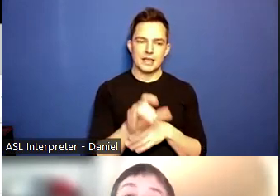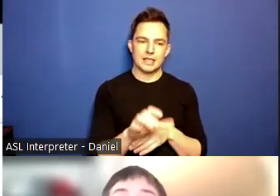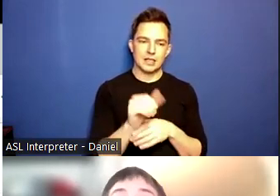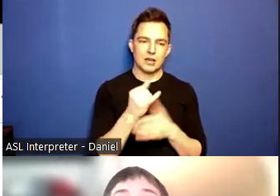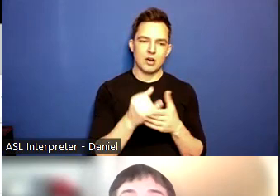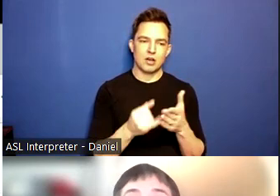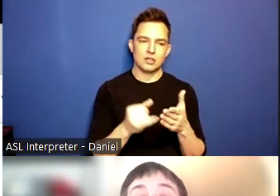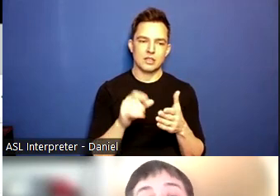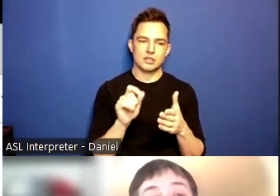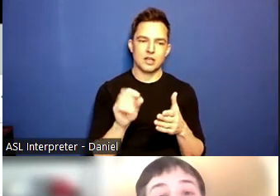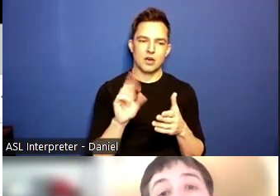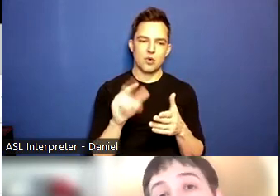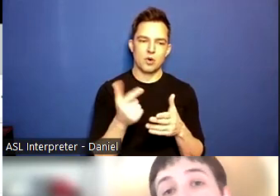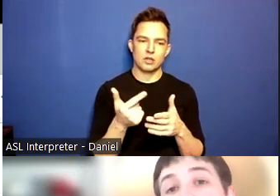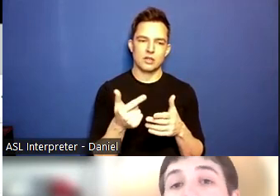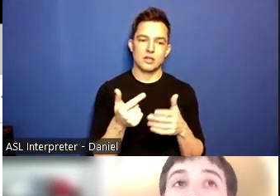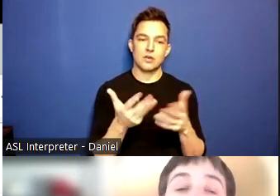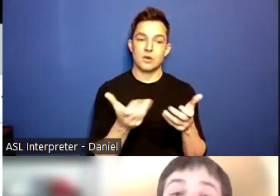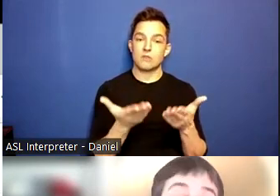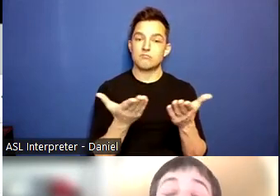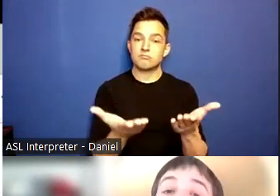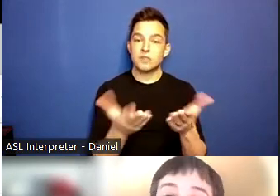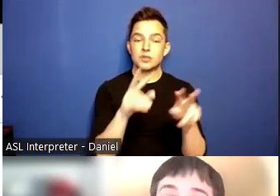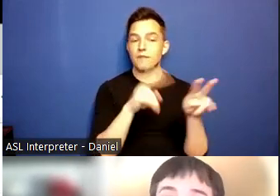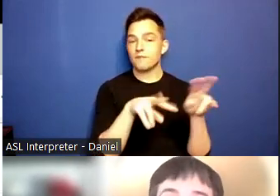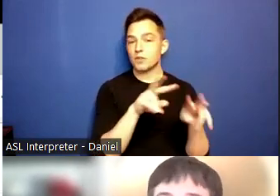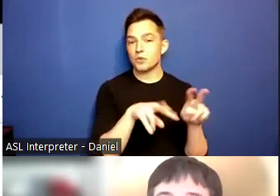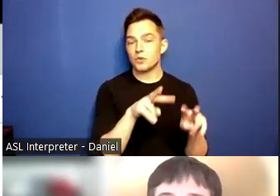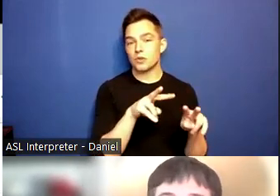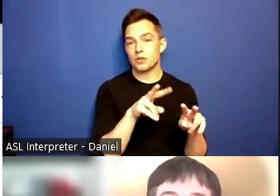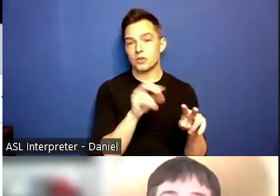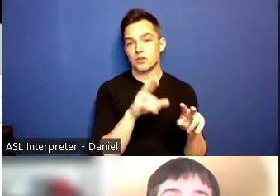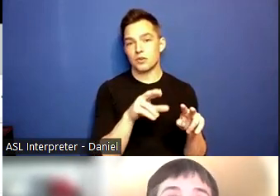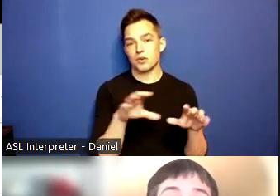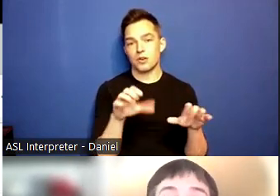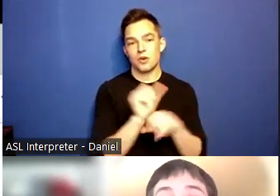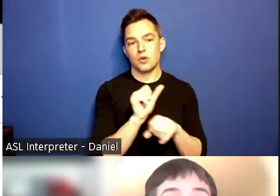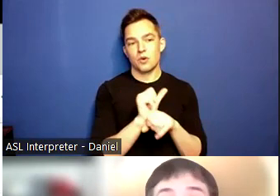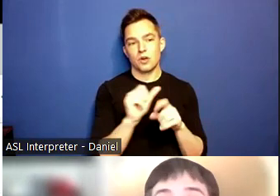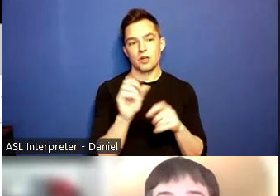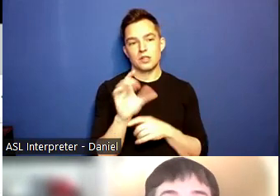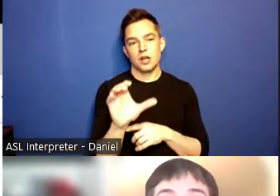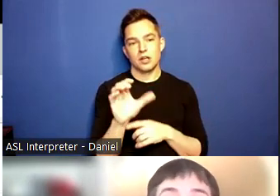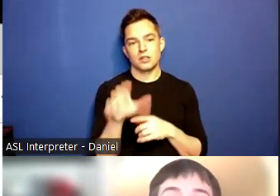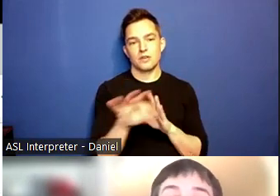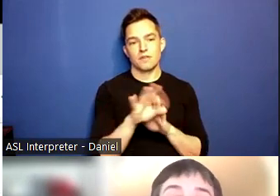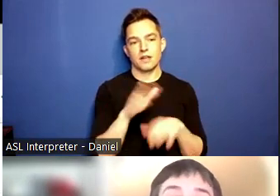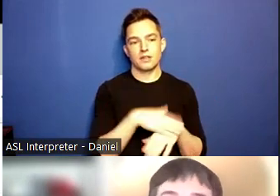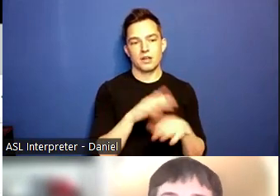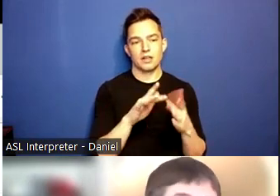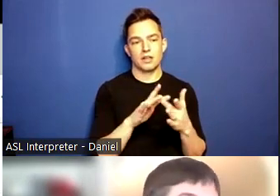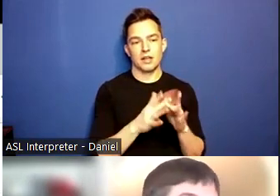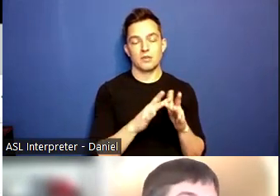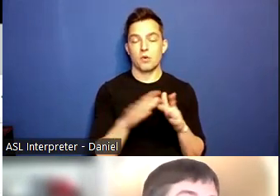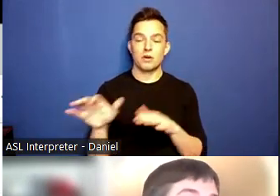and I recommend that you view them or either through that Word document that you can find online or by pulling them straight